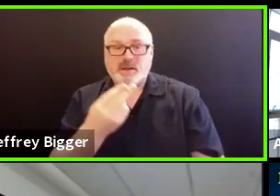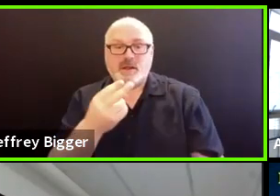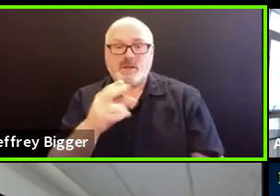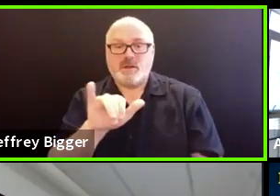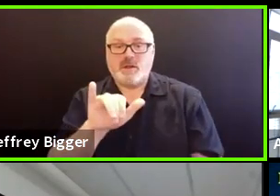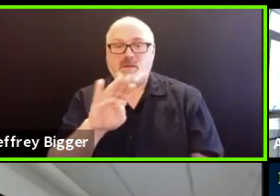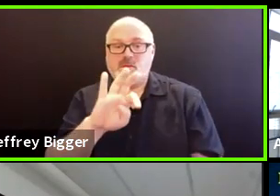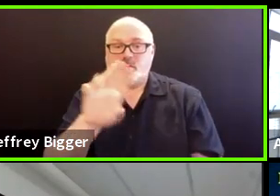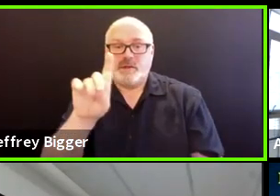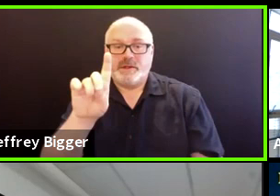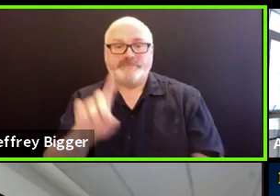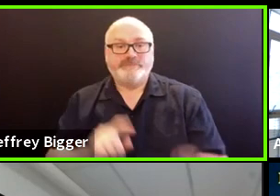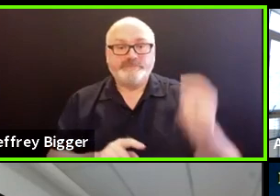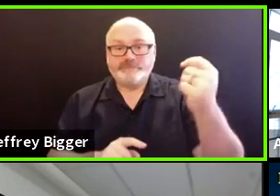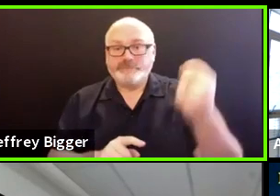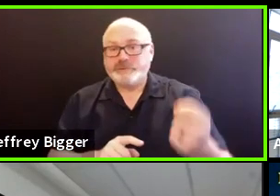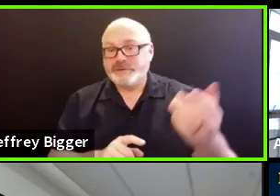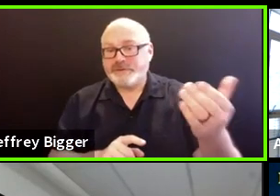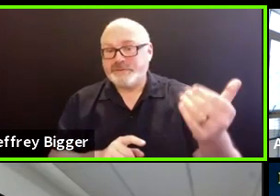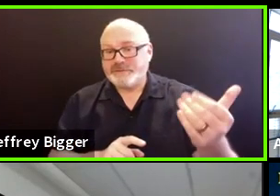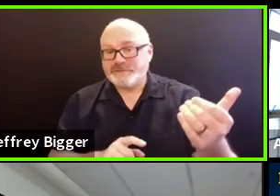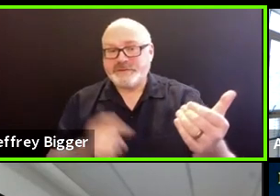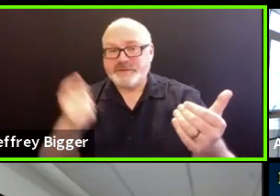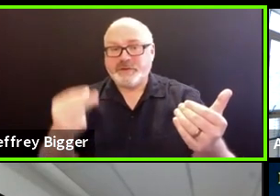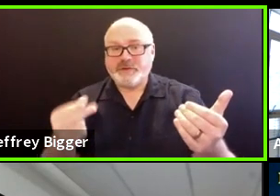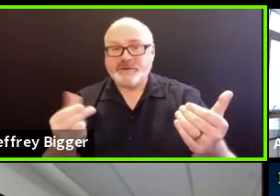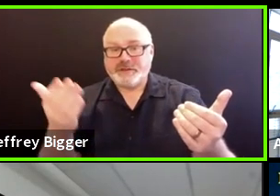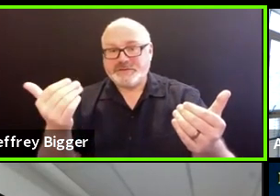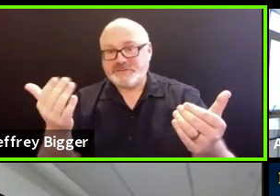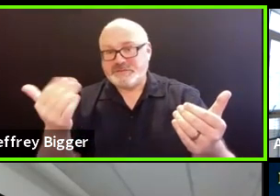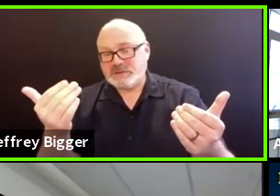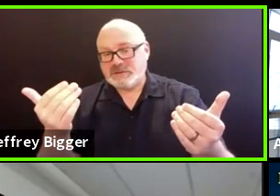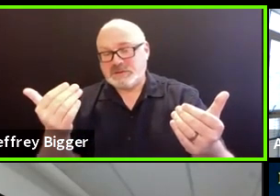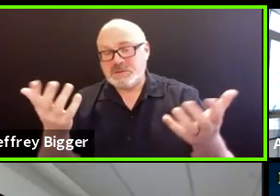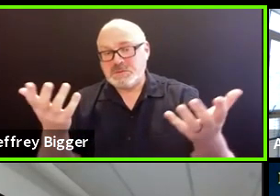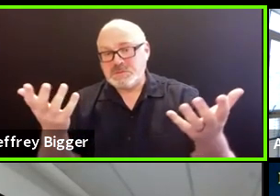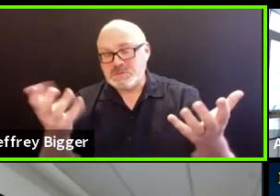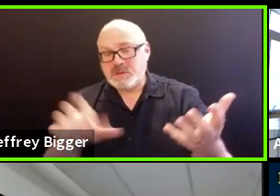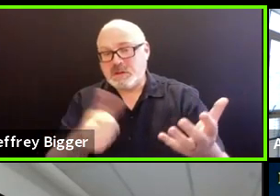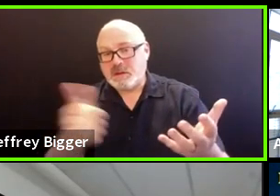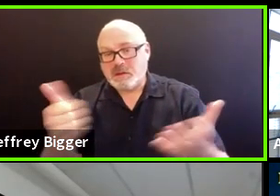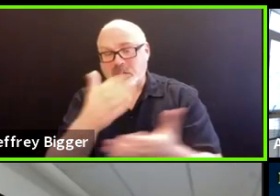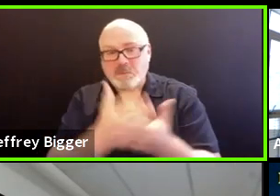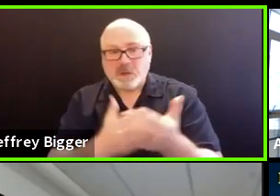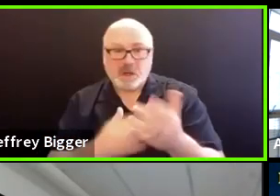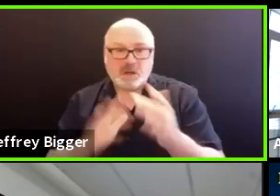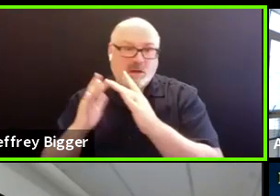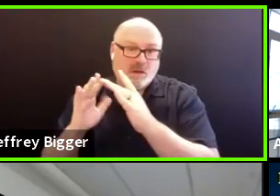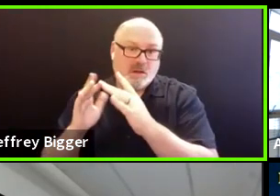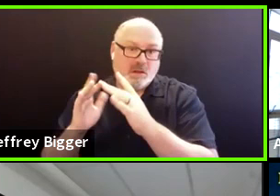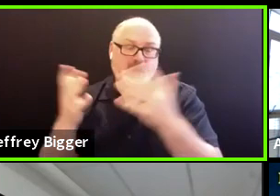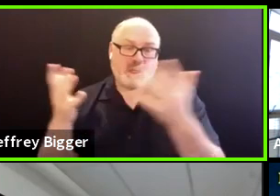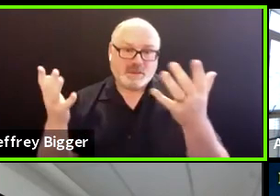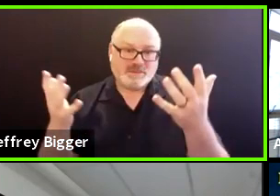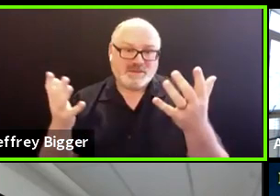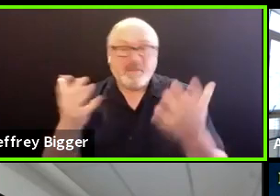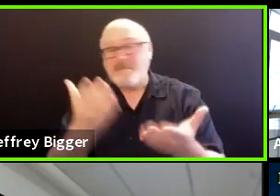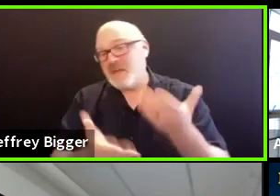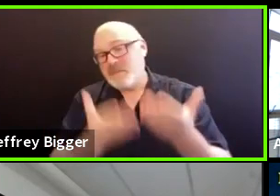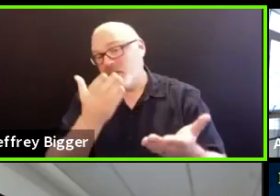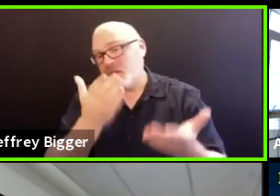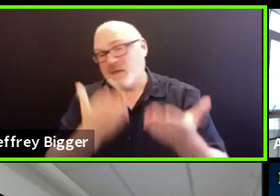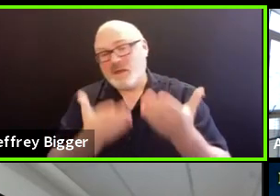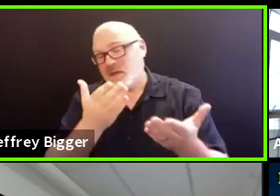Tuesday you're half the class there, you know, the other Thursday half. I mean, maybe we'll